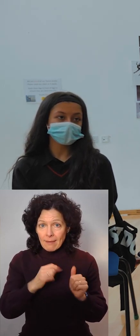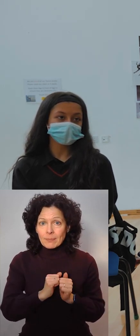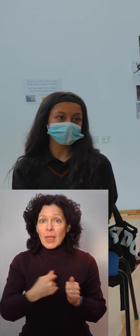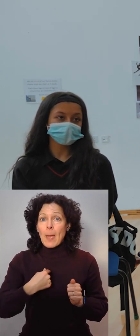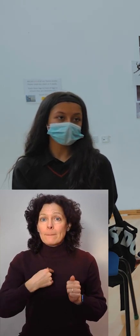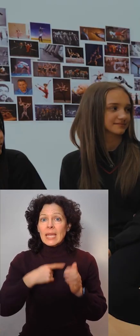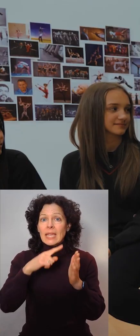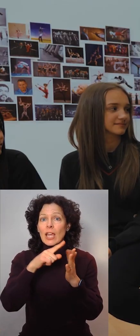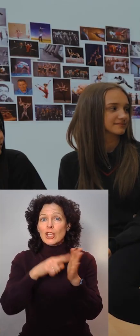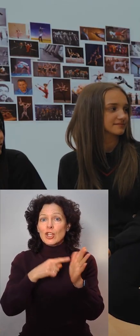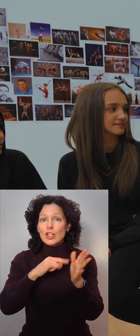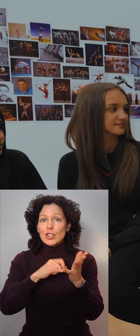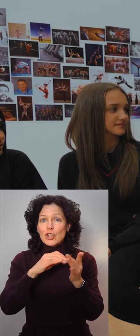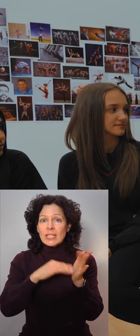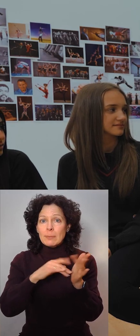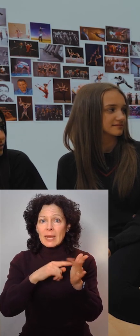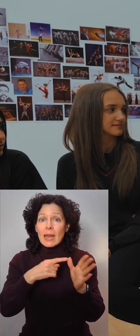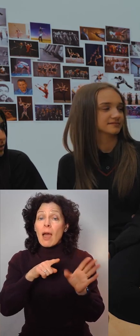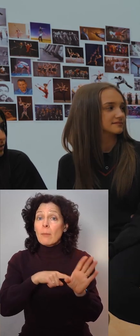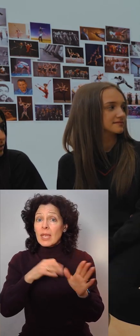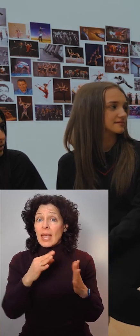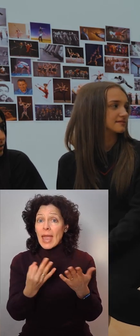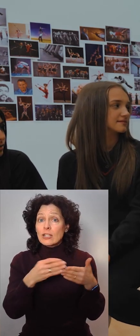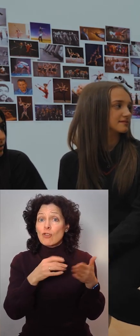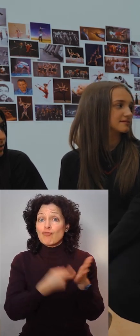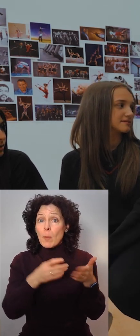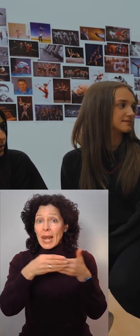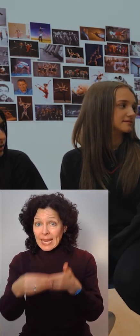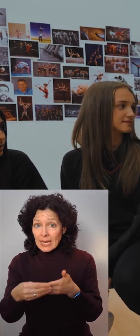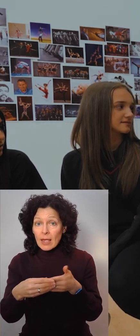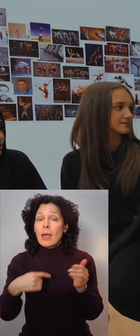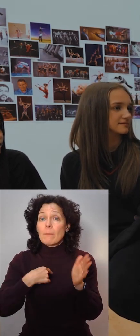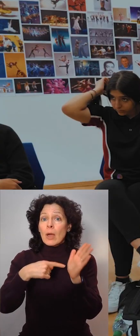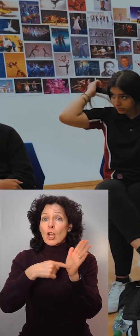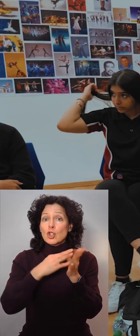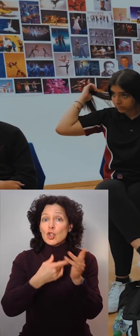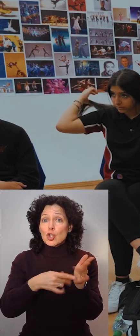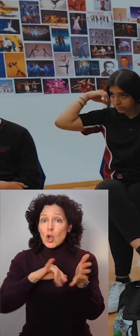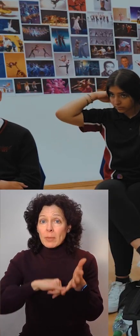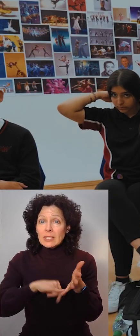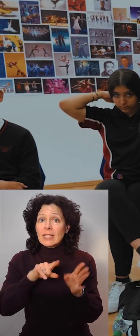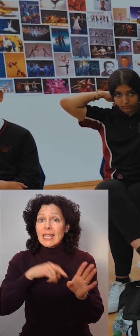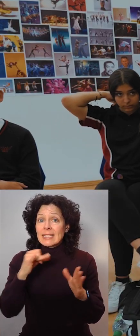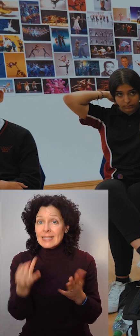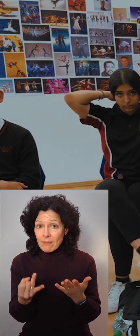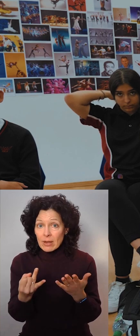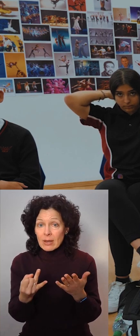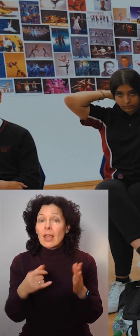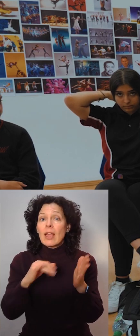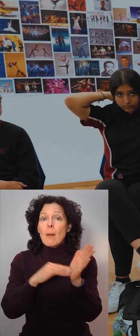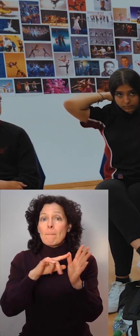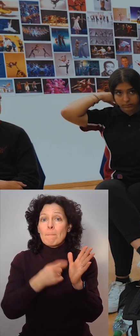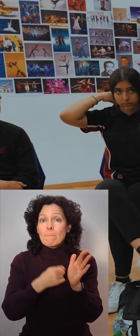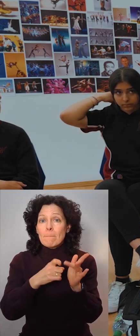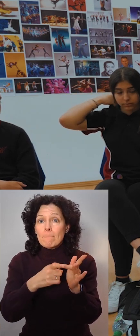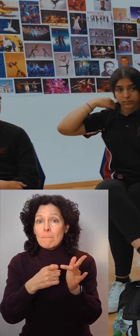a Roma leader. Hi, my name is Thomas and I'm year 7. Hi, my name is Mario and I'm year 7. I like that